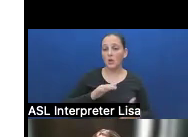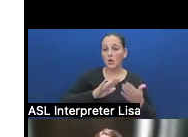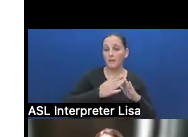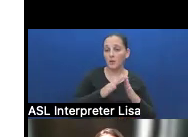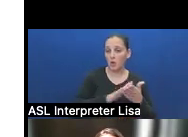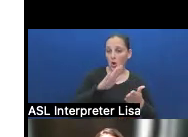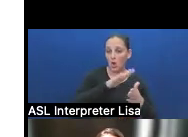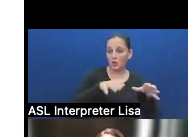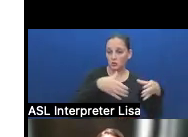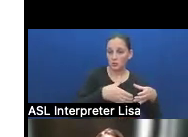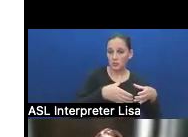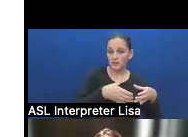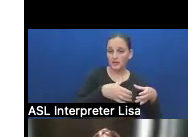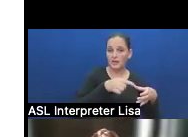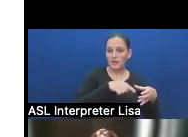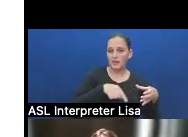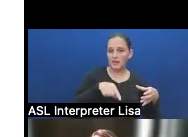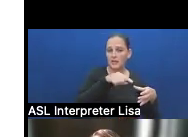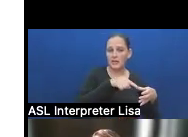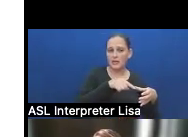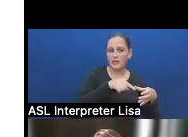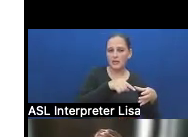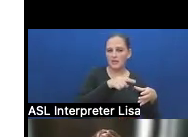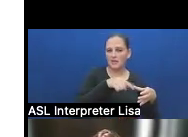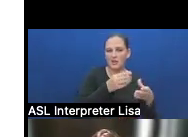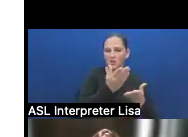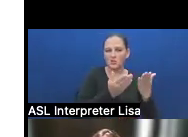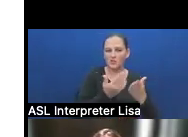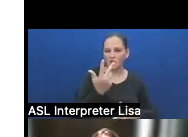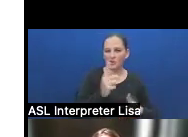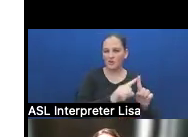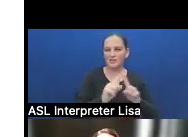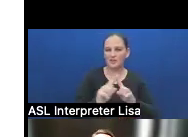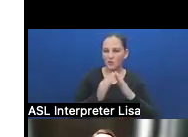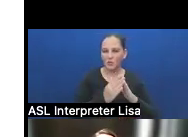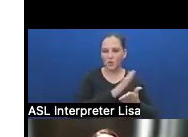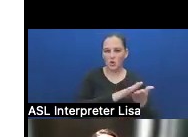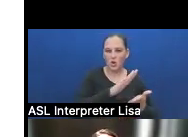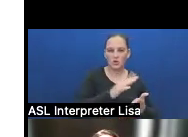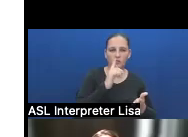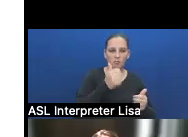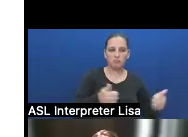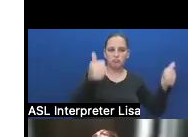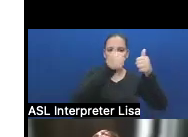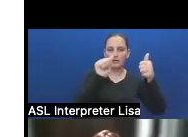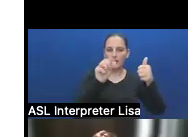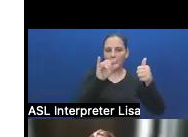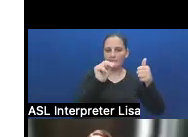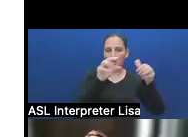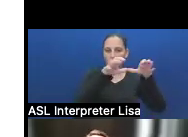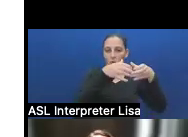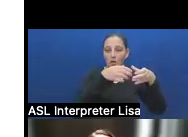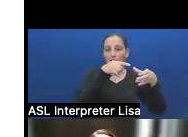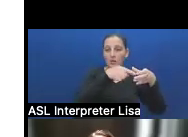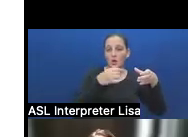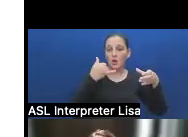consortium somewhere. They serve like 3 different community colleges for an administrative unit. And they called the Justice Line,